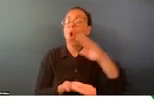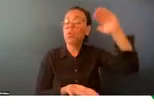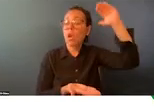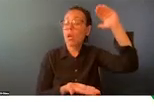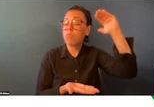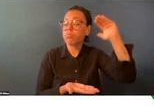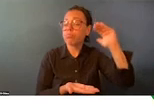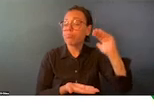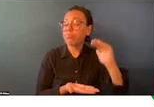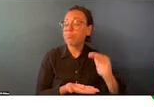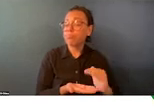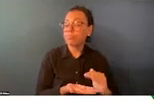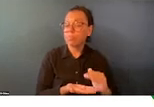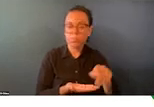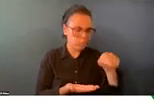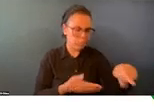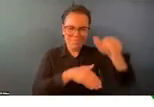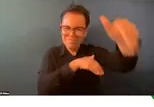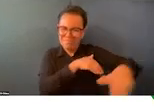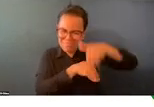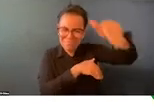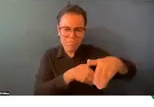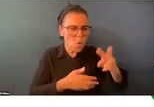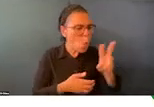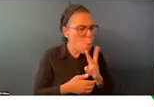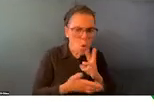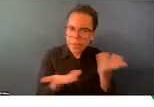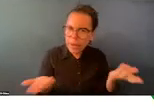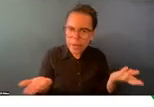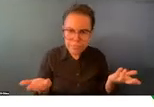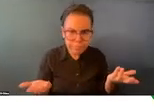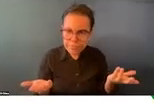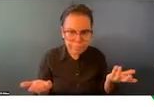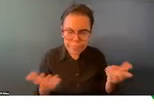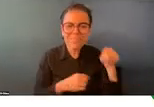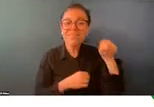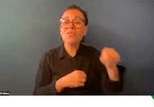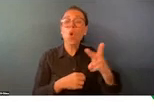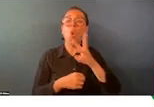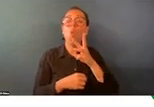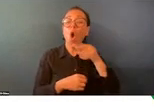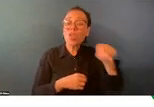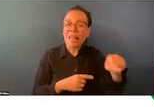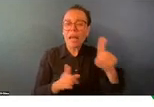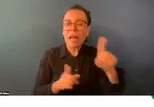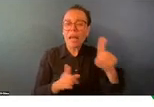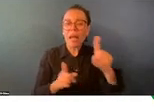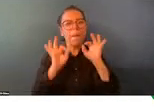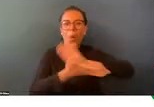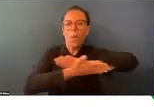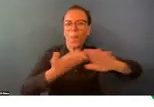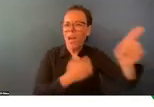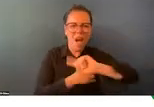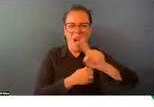and quality, which affect agriculture and health through the rise of waterborne diseases, as well as increased frequency and severity